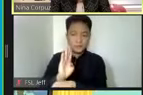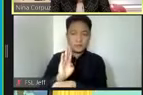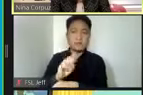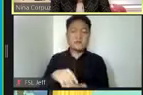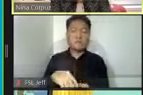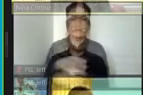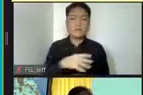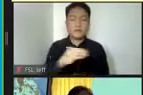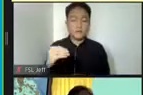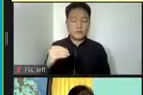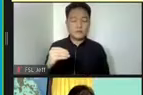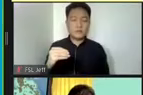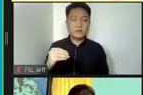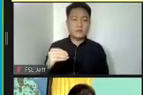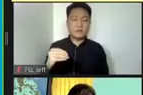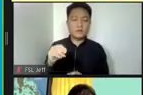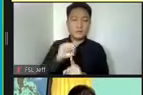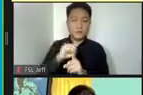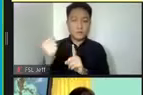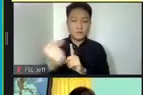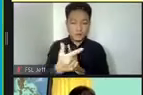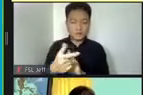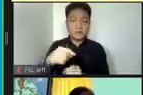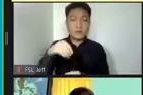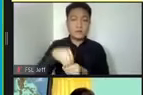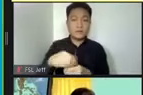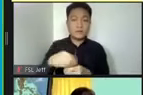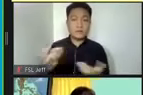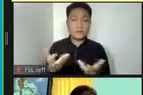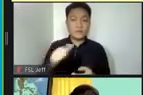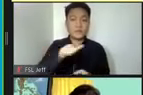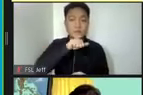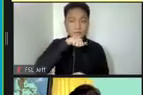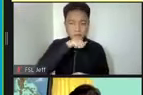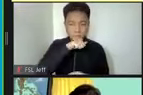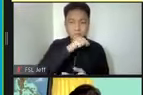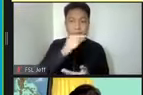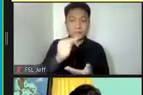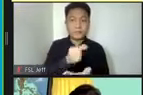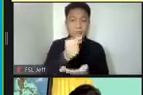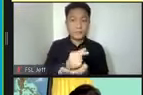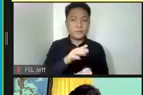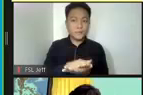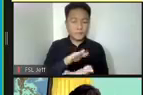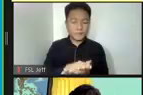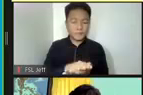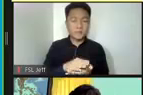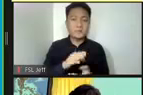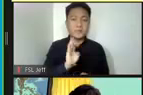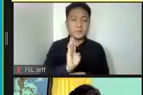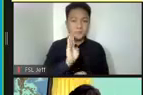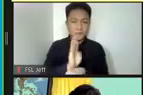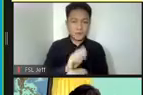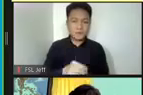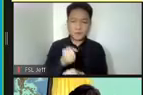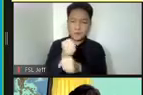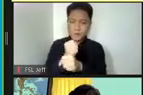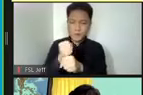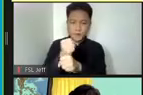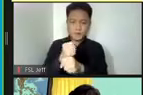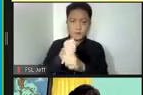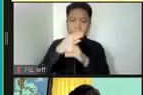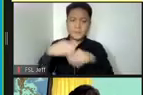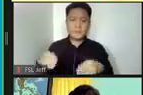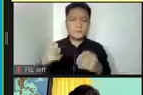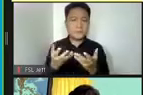Coffee for Peace is a social enterprise that works with indigenous people and rural poor in the Philippines to promote